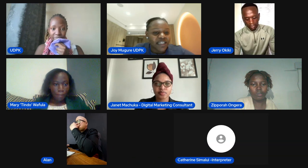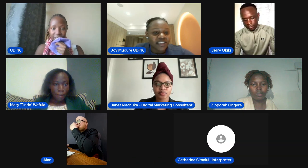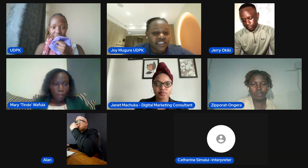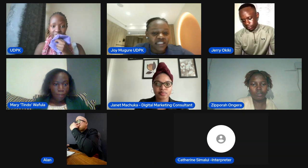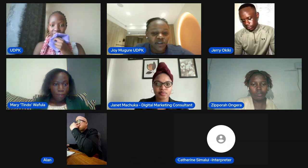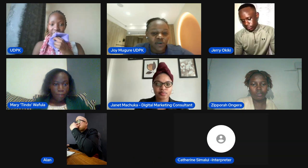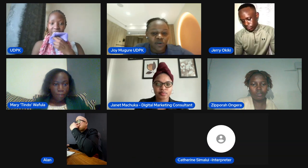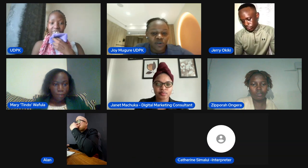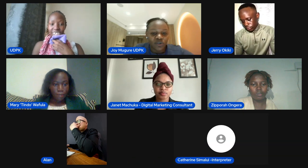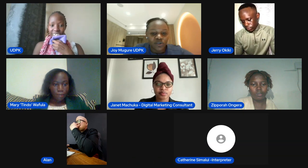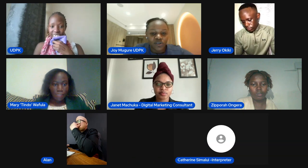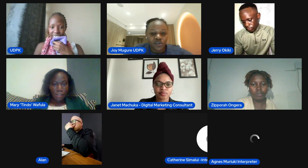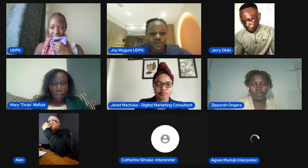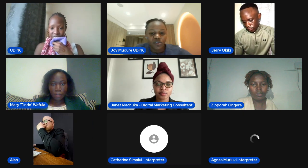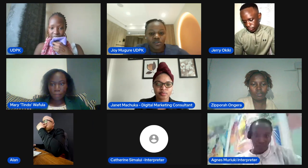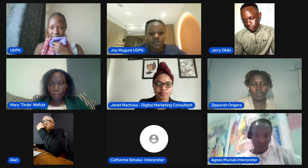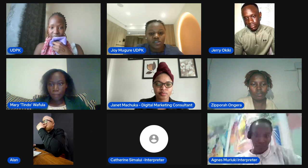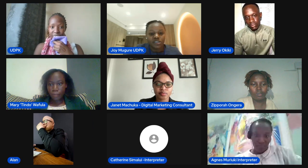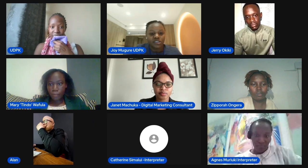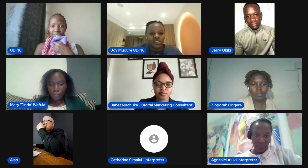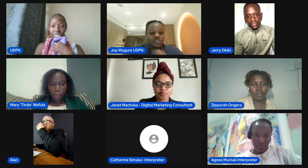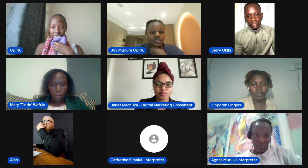At Meritindo.